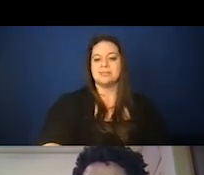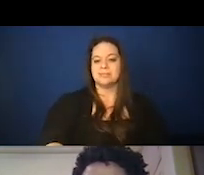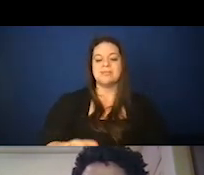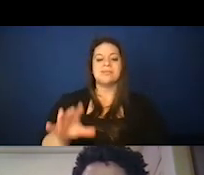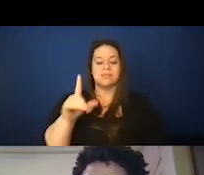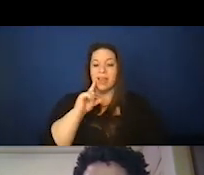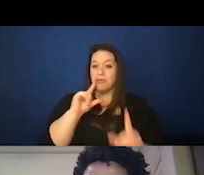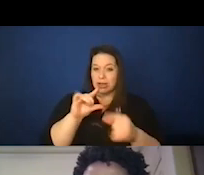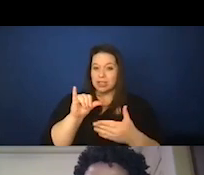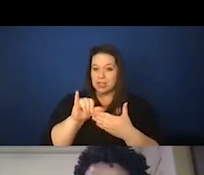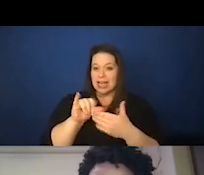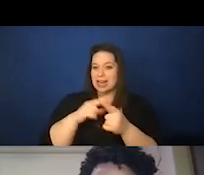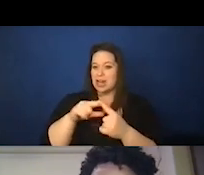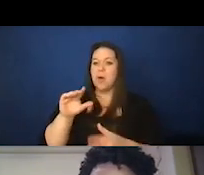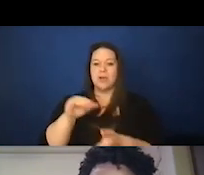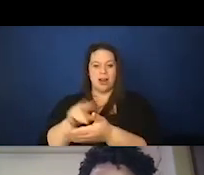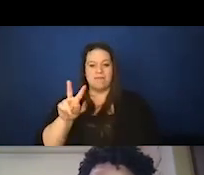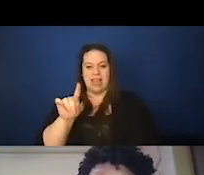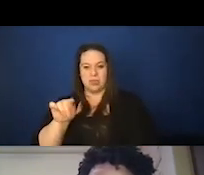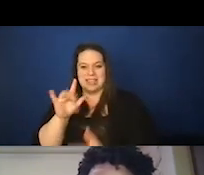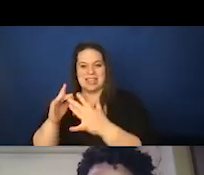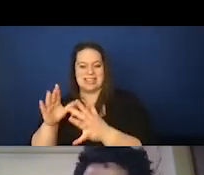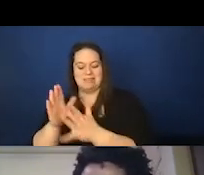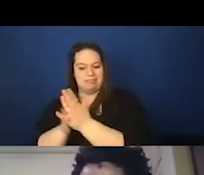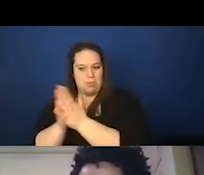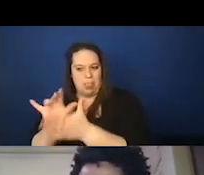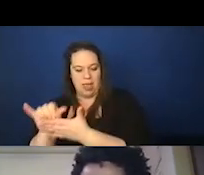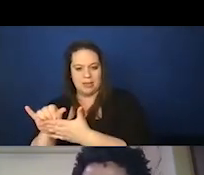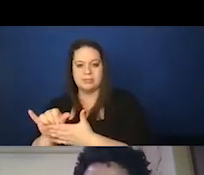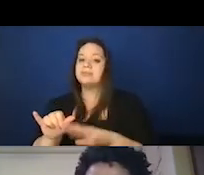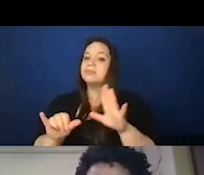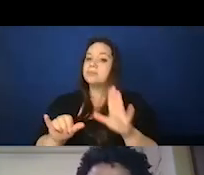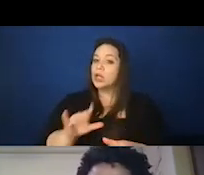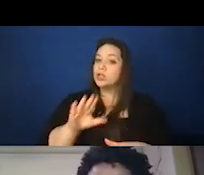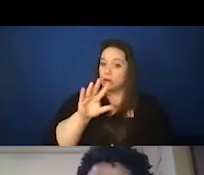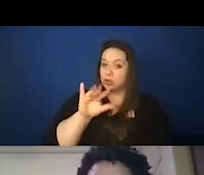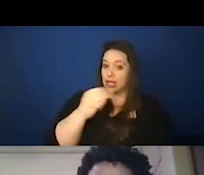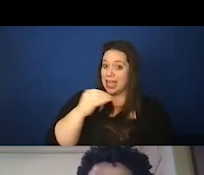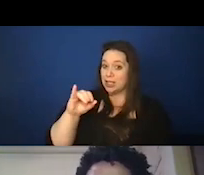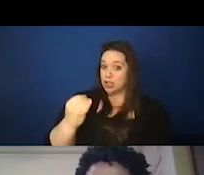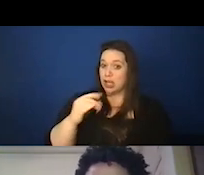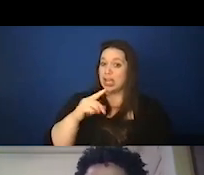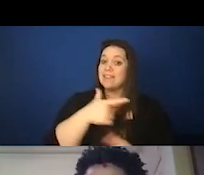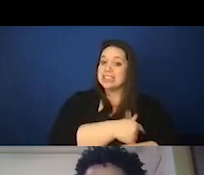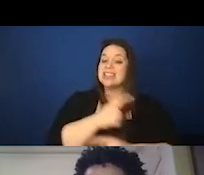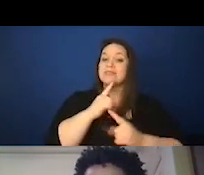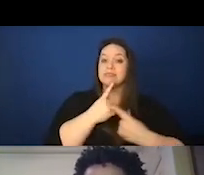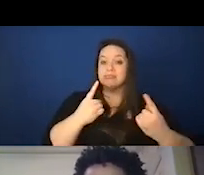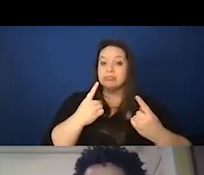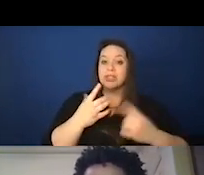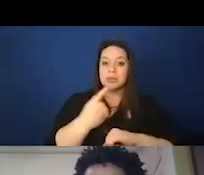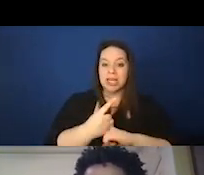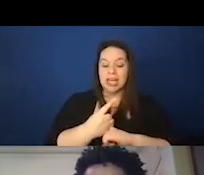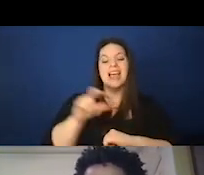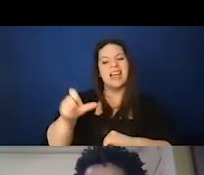The J&J reported by press release today, not all full data, but sort of the headlines, that this is another vaccine that will submit